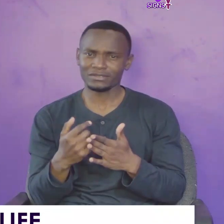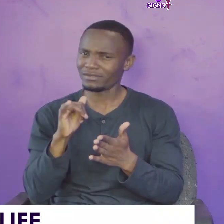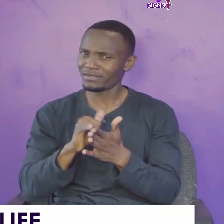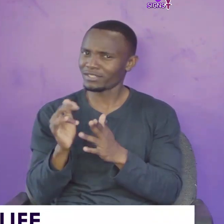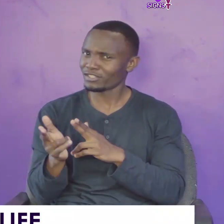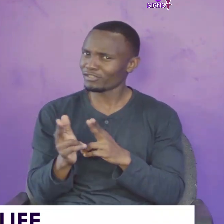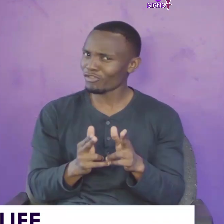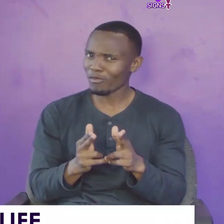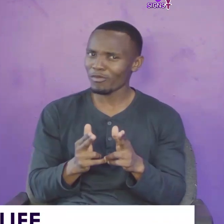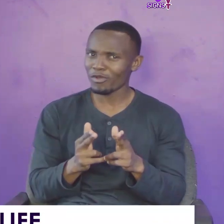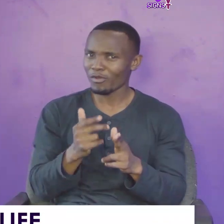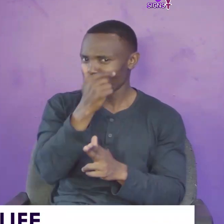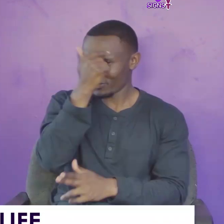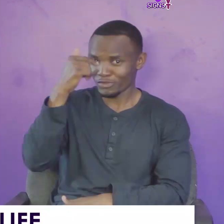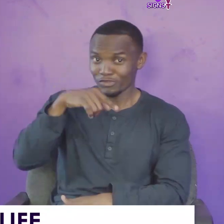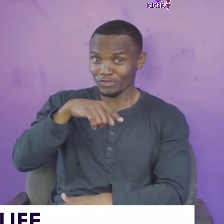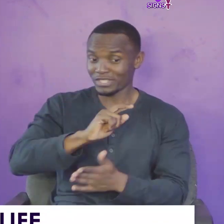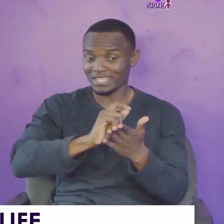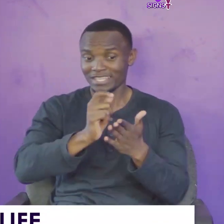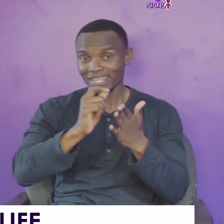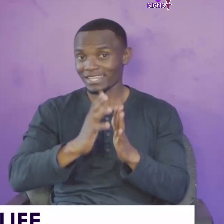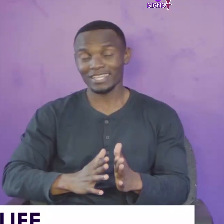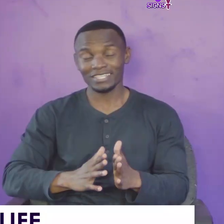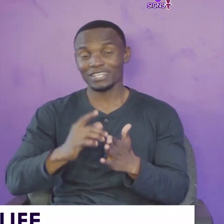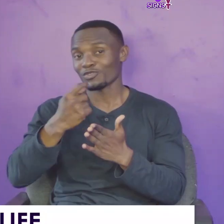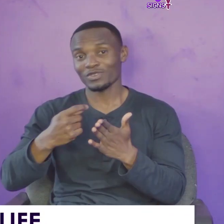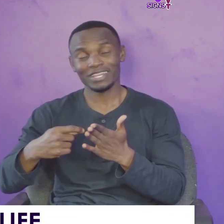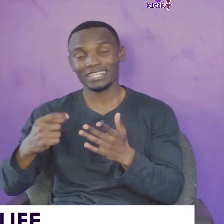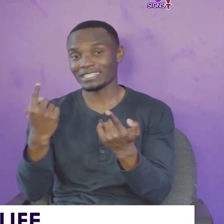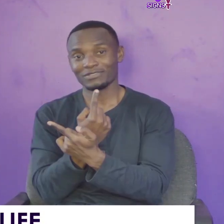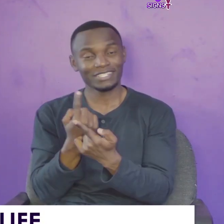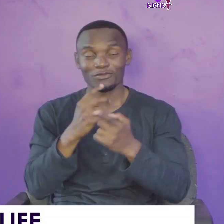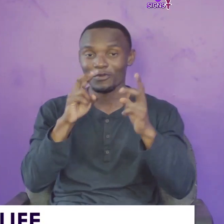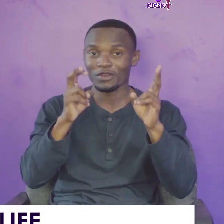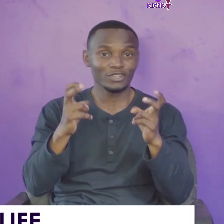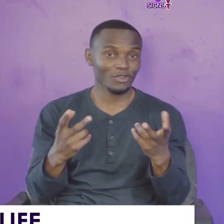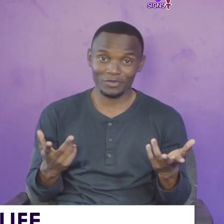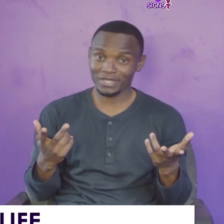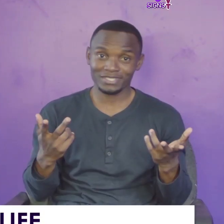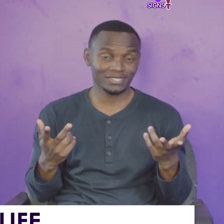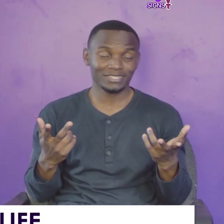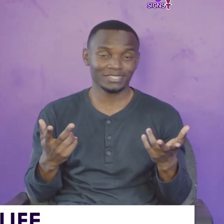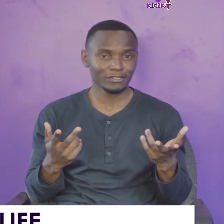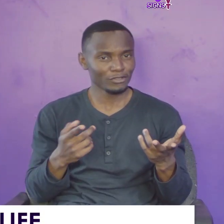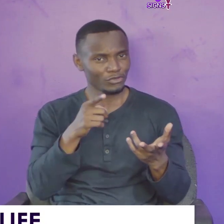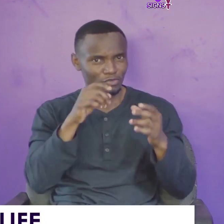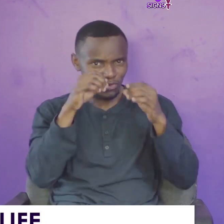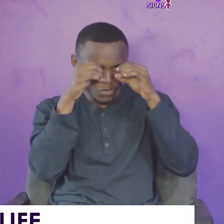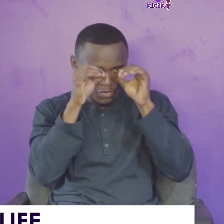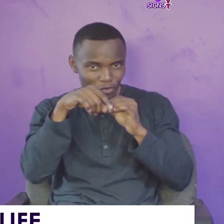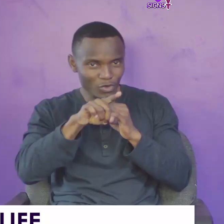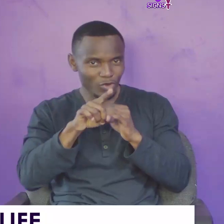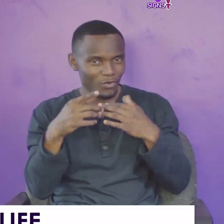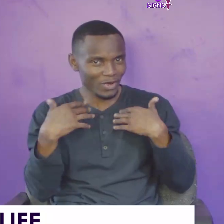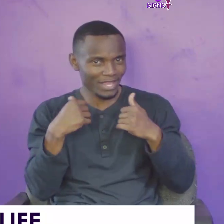that usual? Since you're a writer, you write all manner of topics. You write even on health. Do you Google your health issues?